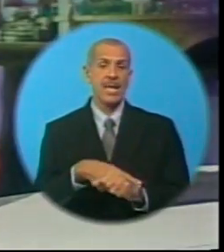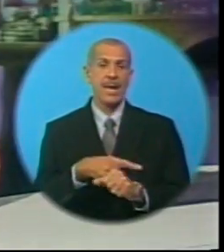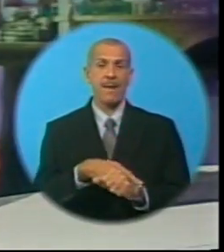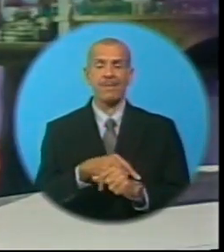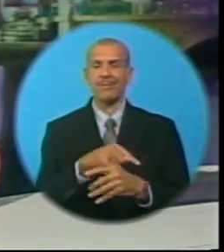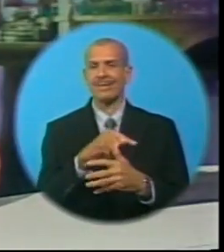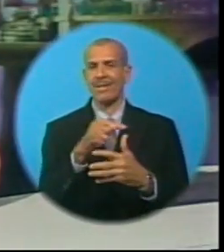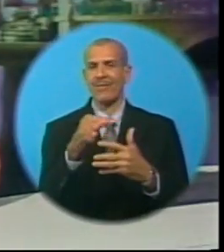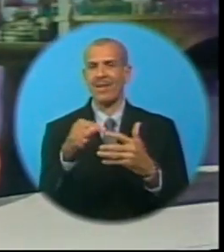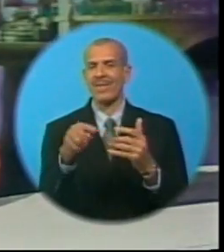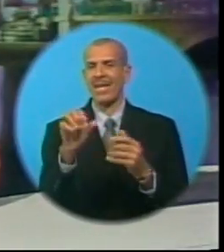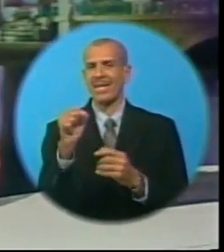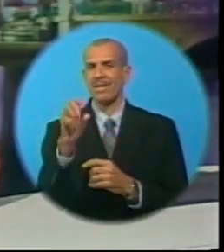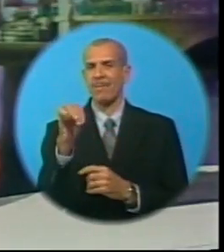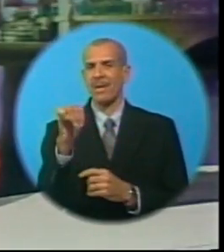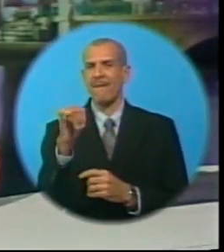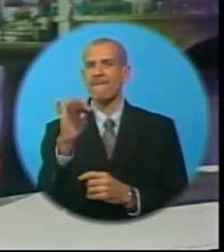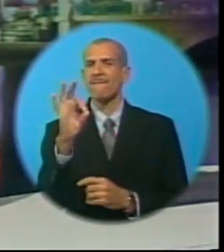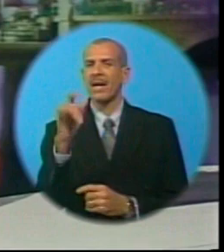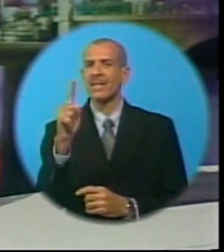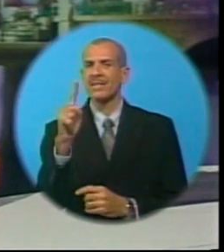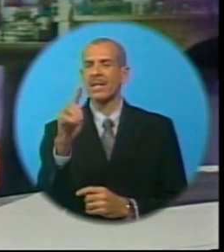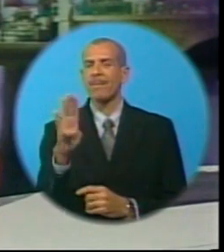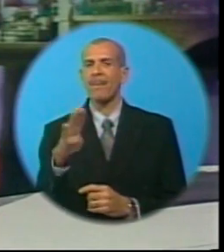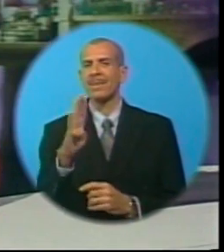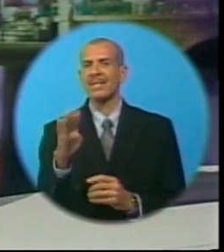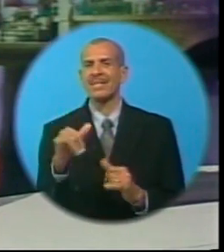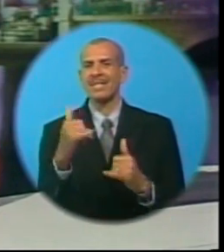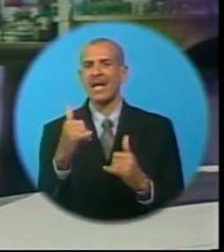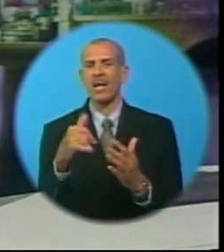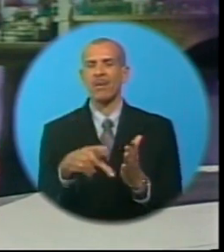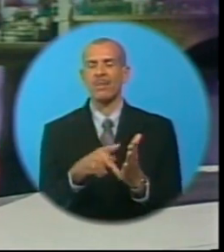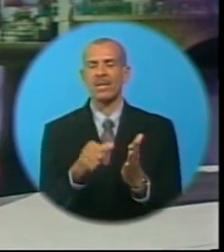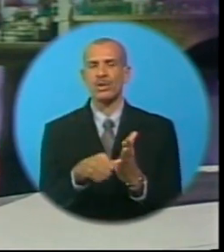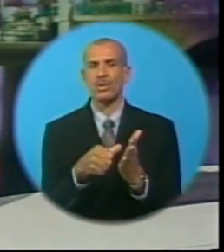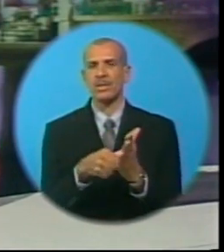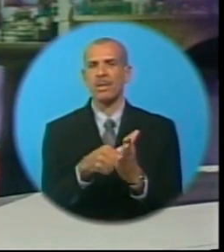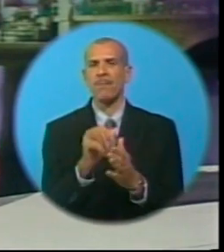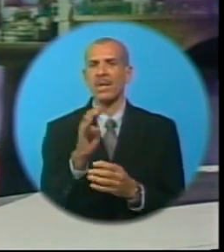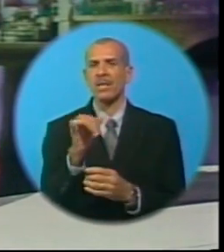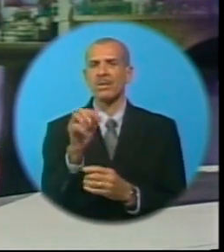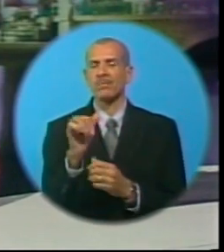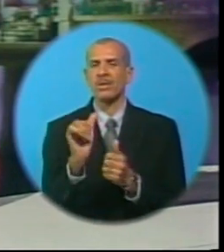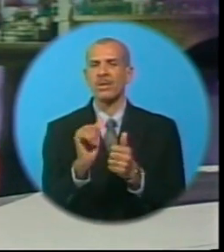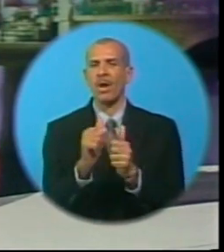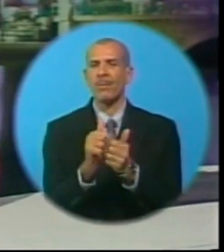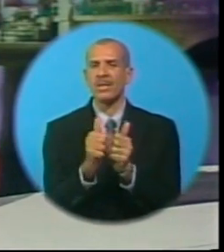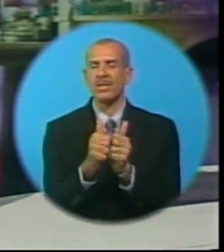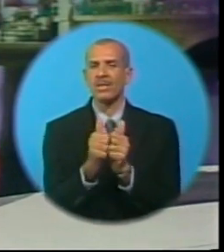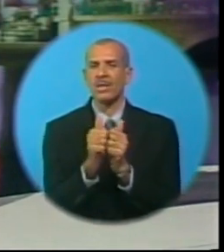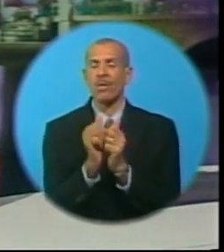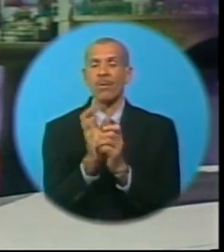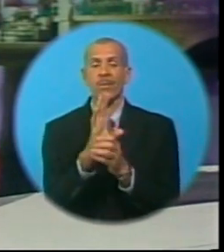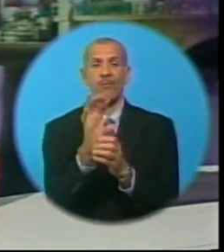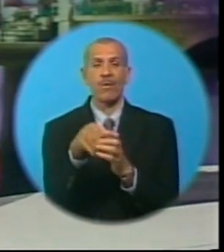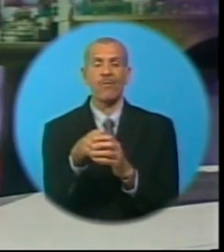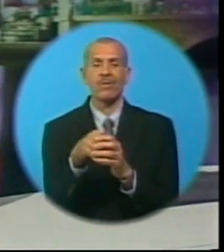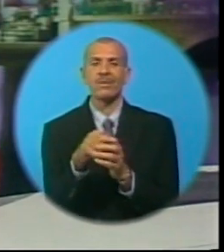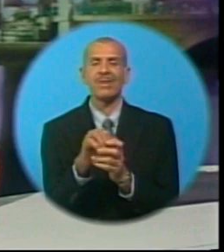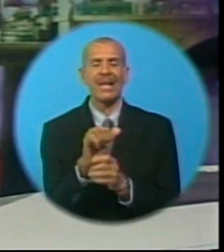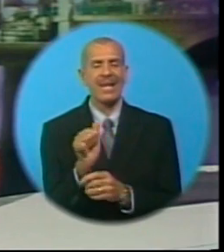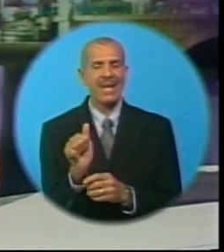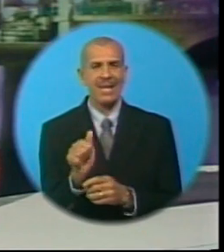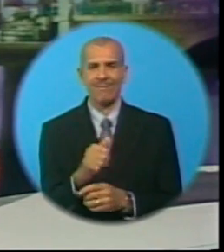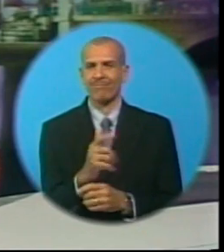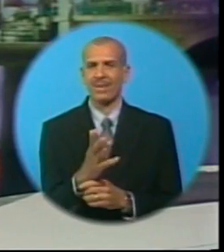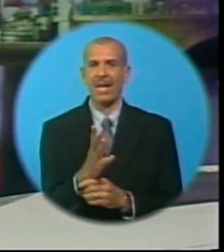several of the semi-finalists in the Barbados Yellow Pages Bashment Soccer competition have ever been in a competition of any kind.